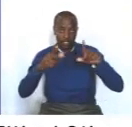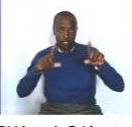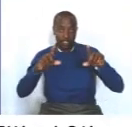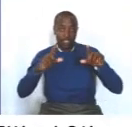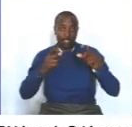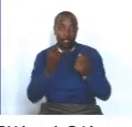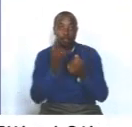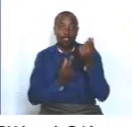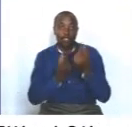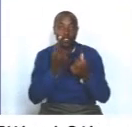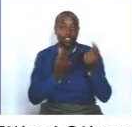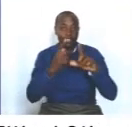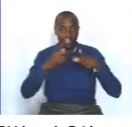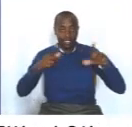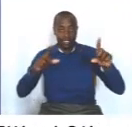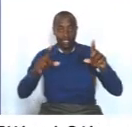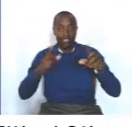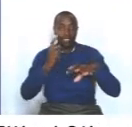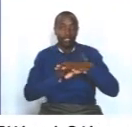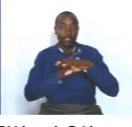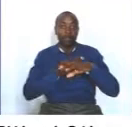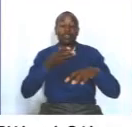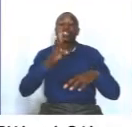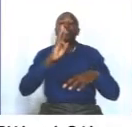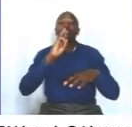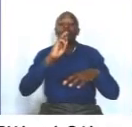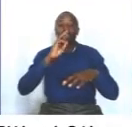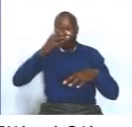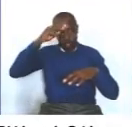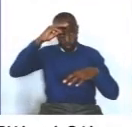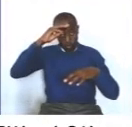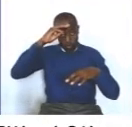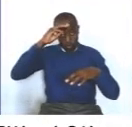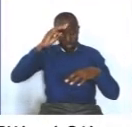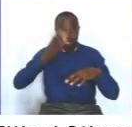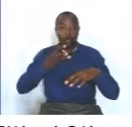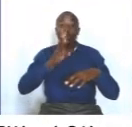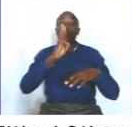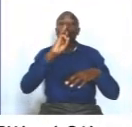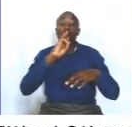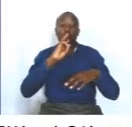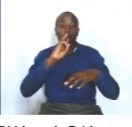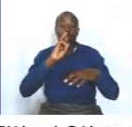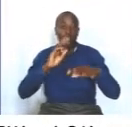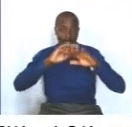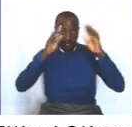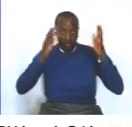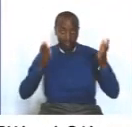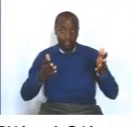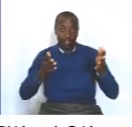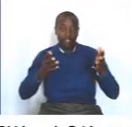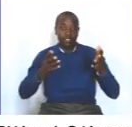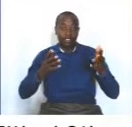vineyard. When he drank some of its wine, he became drunk and lay uncovered inside his tent.